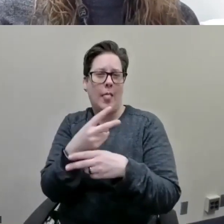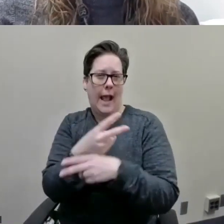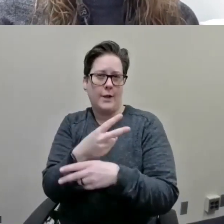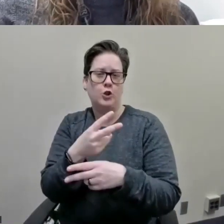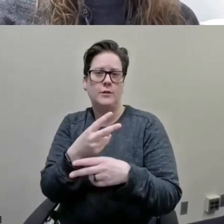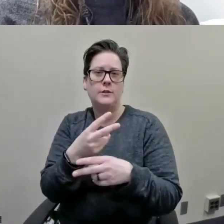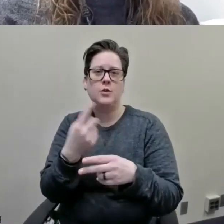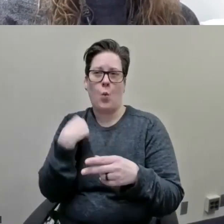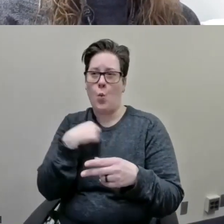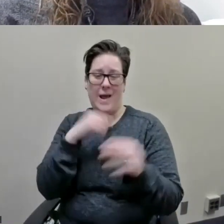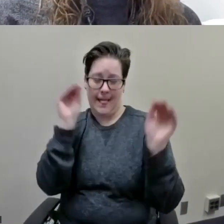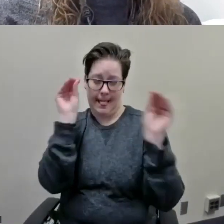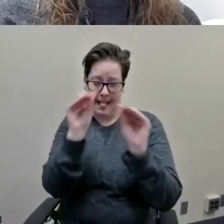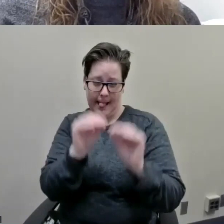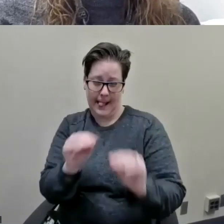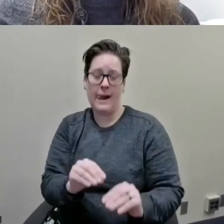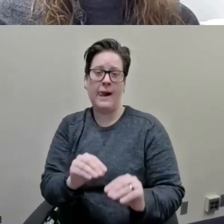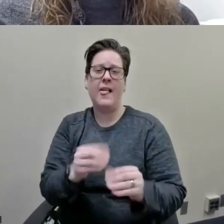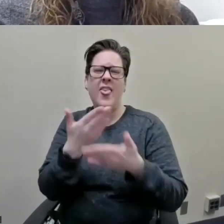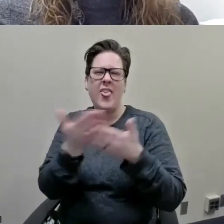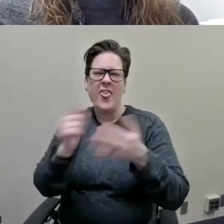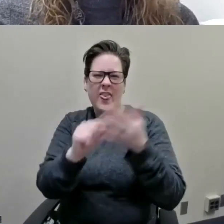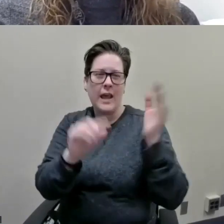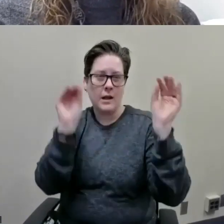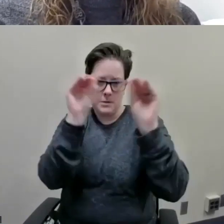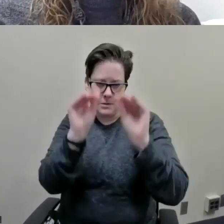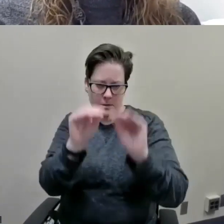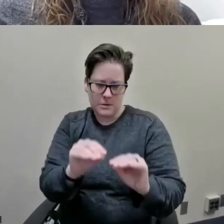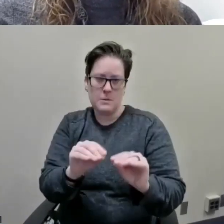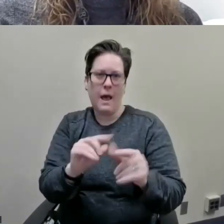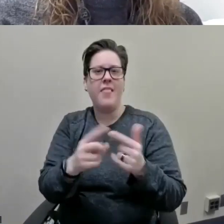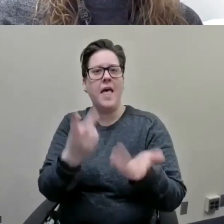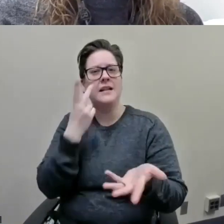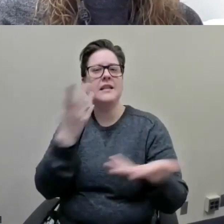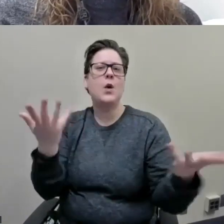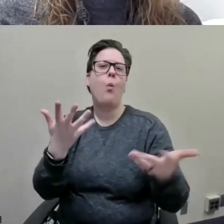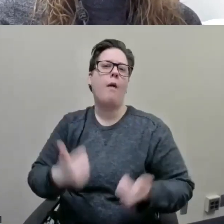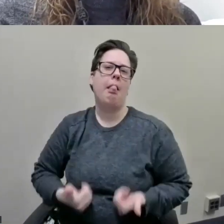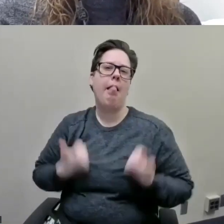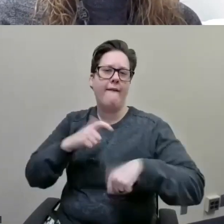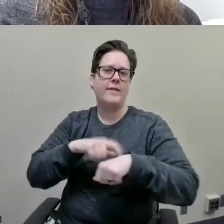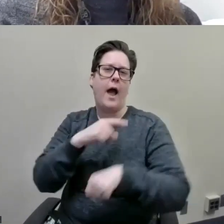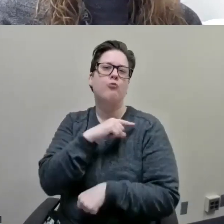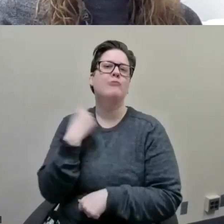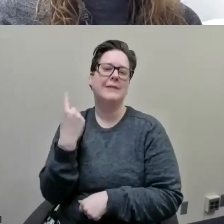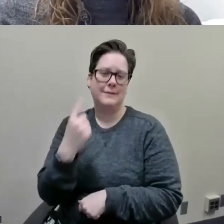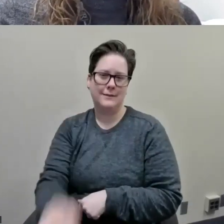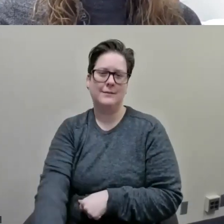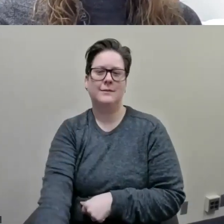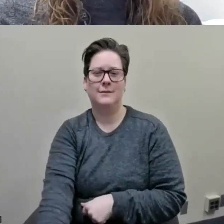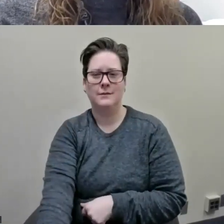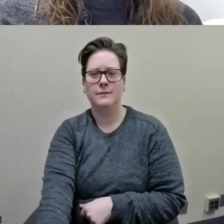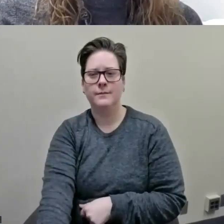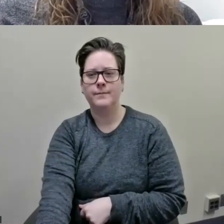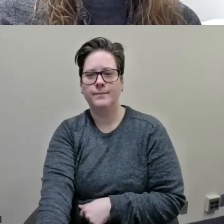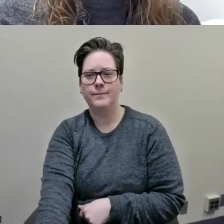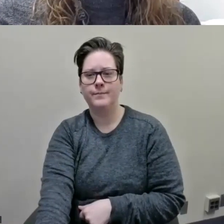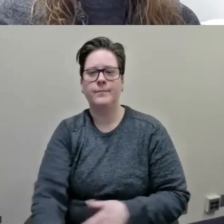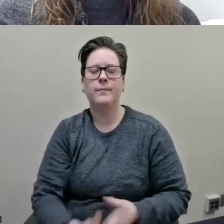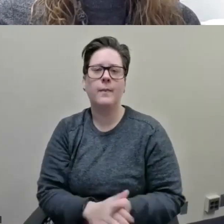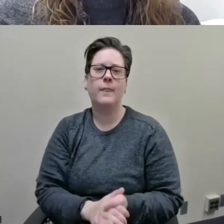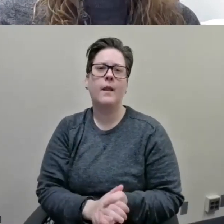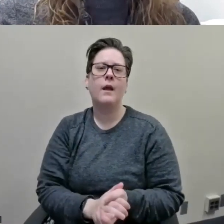informed percentage lifetime risk for breast cancer. One of those scores that we use is something called a